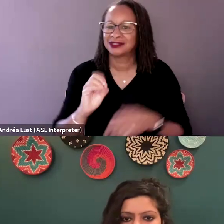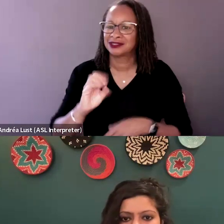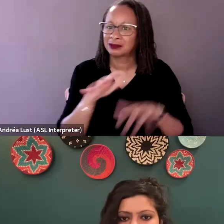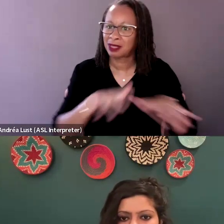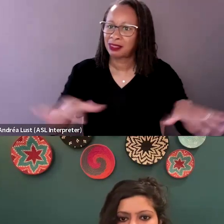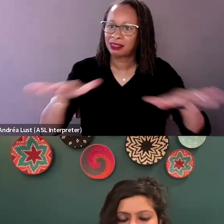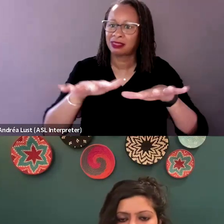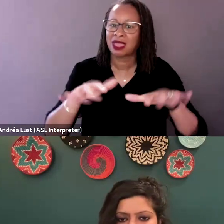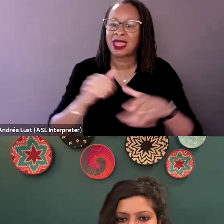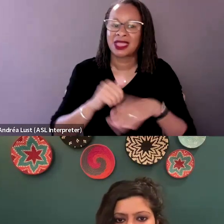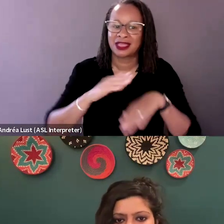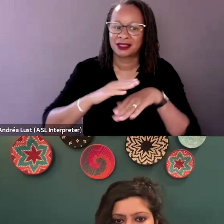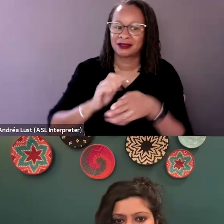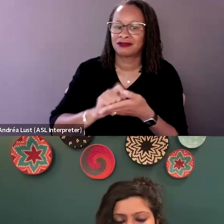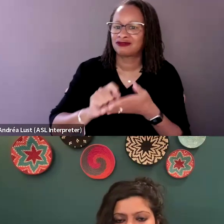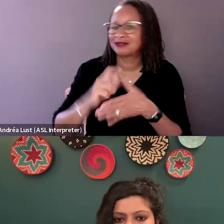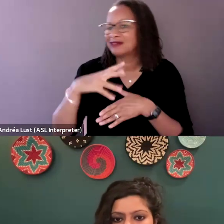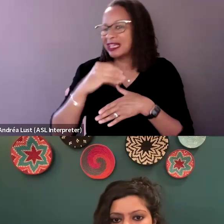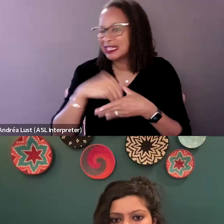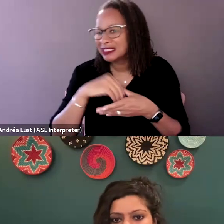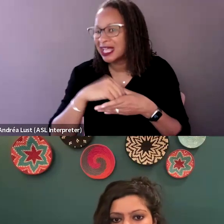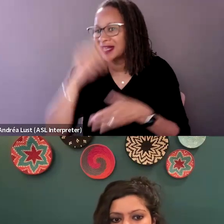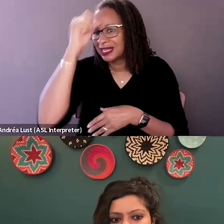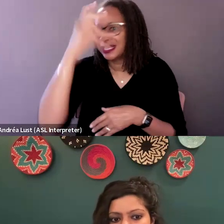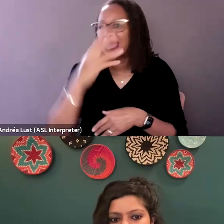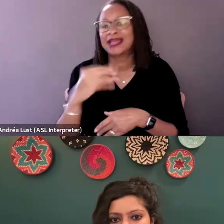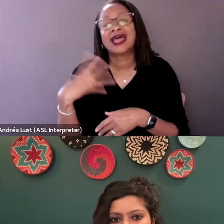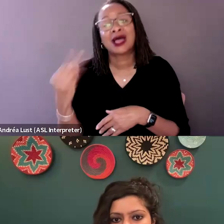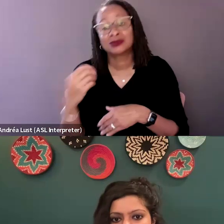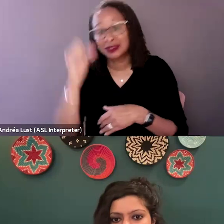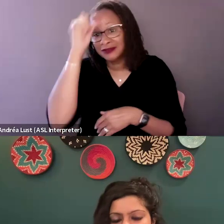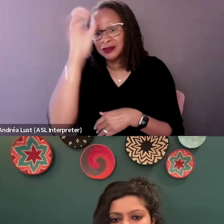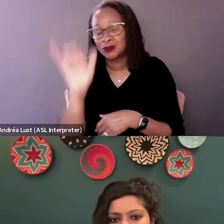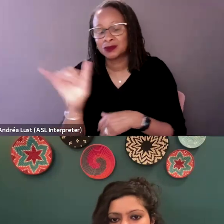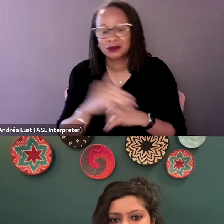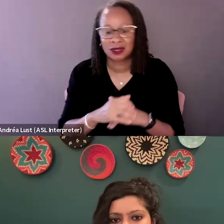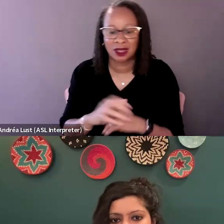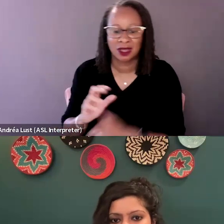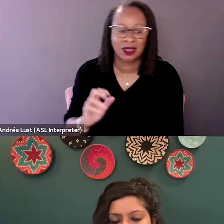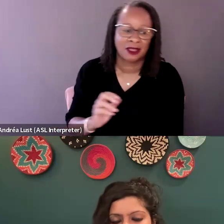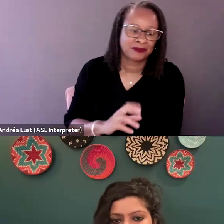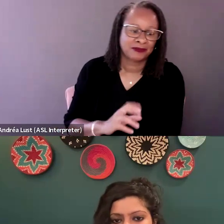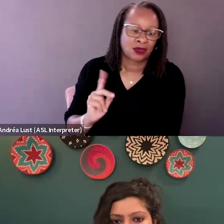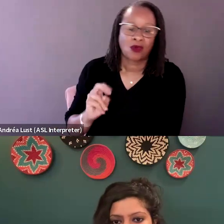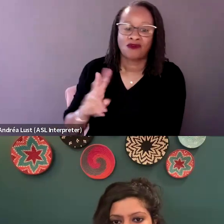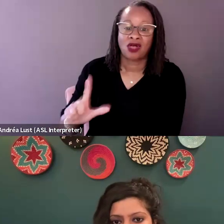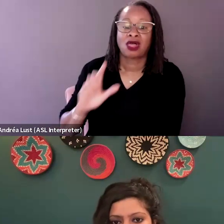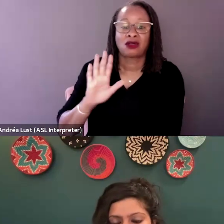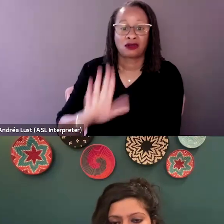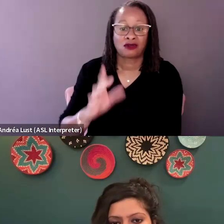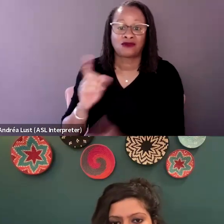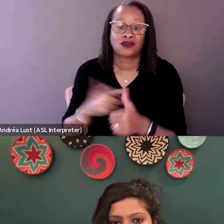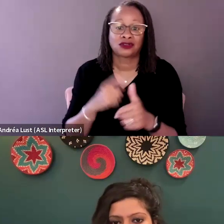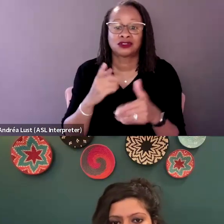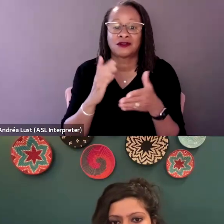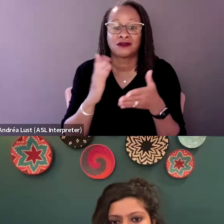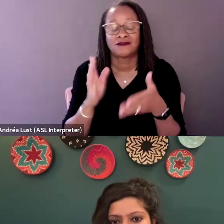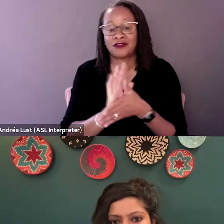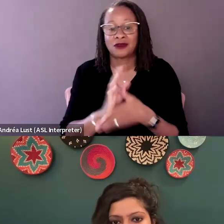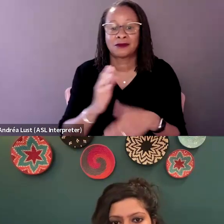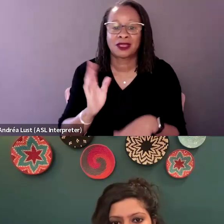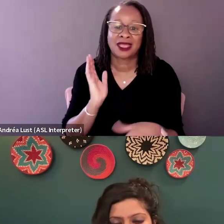out of Goa. Documentary producers in themselves are very rare to find in our country. And she has been